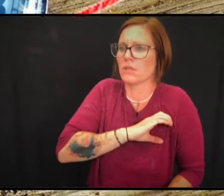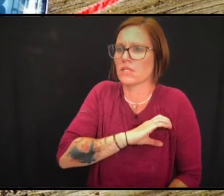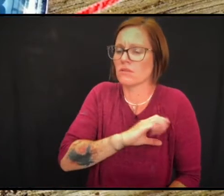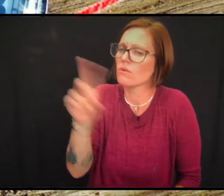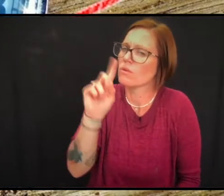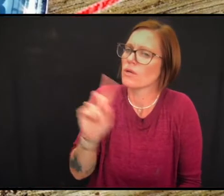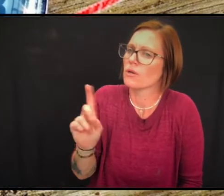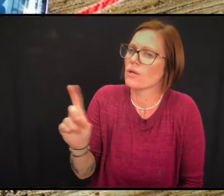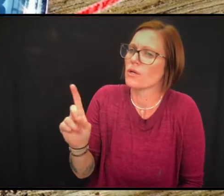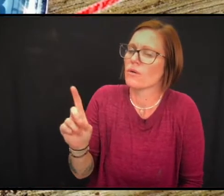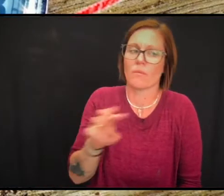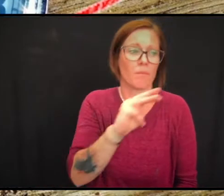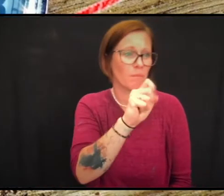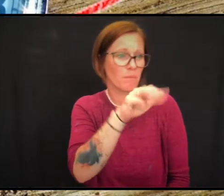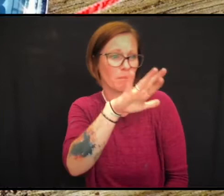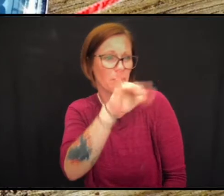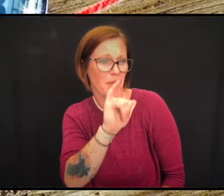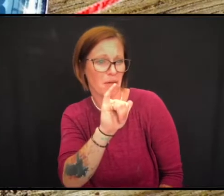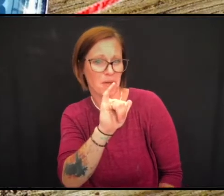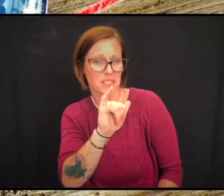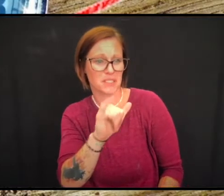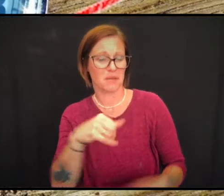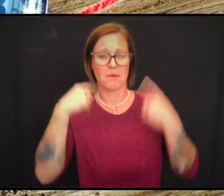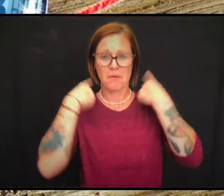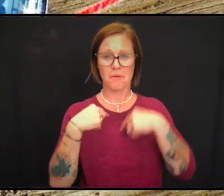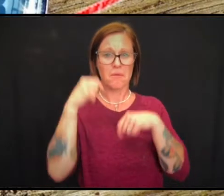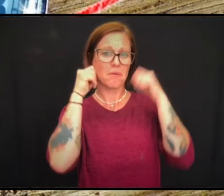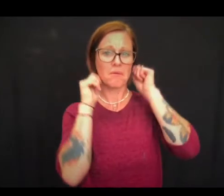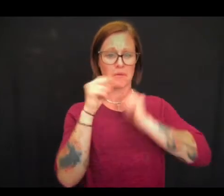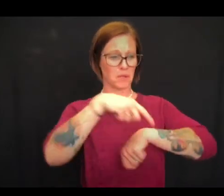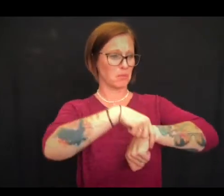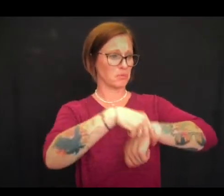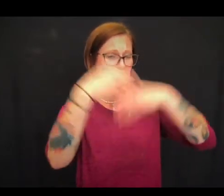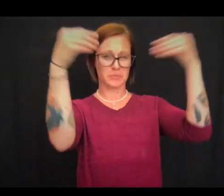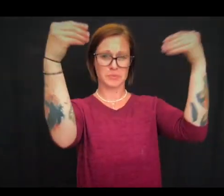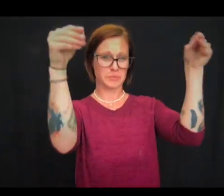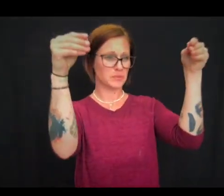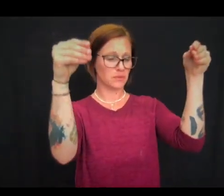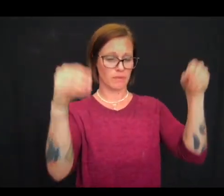store. Someone will be there right away.